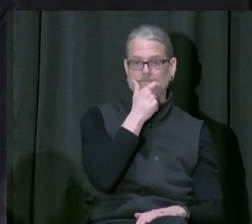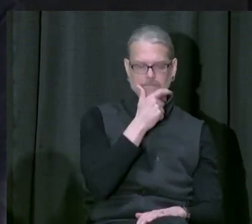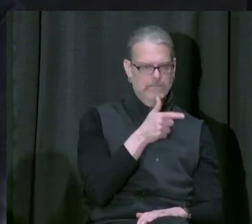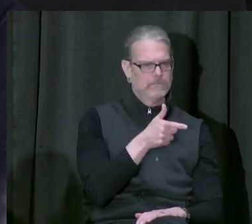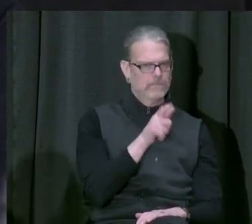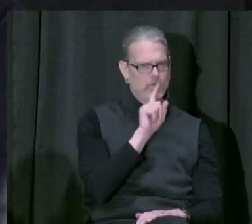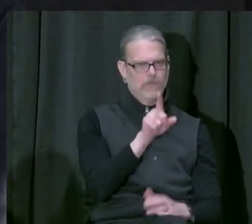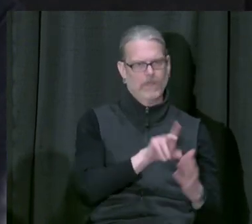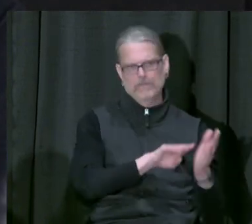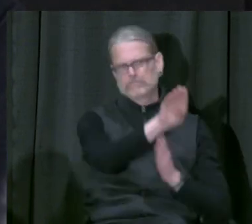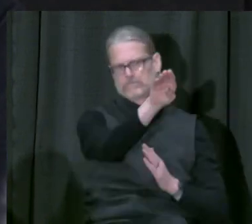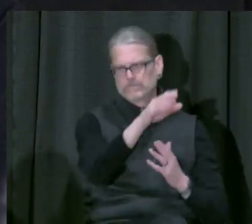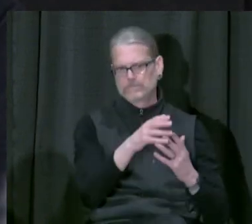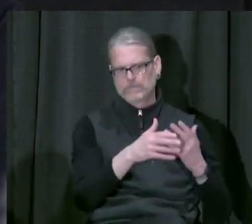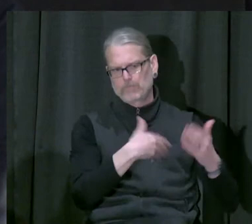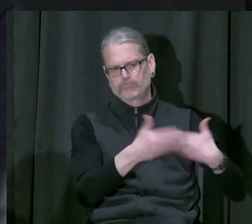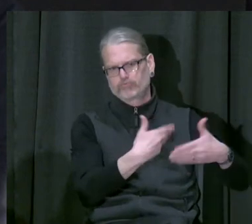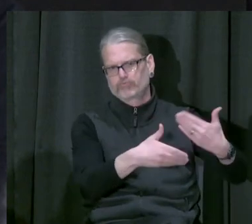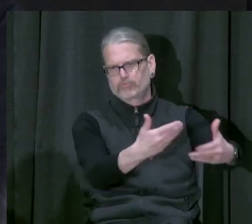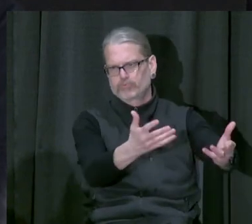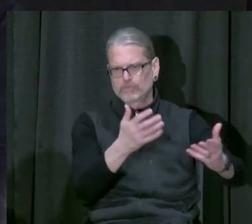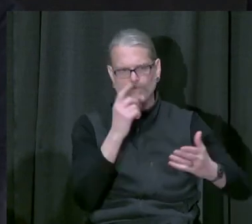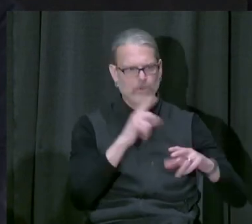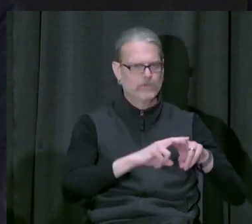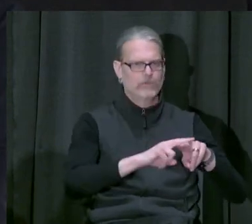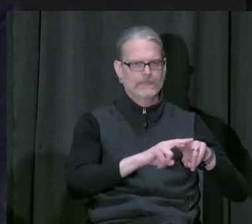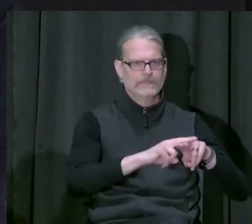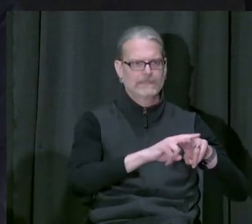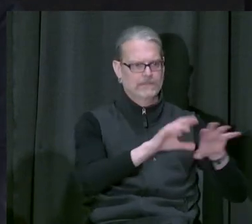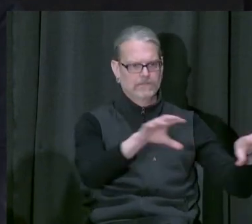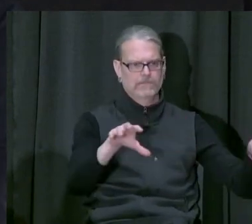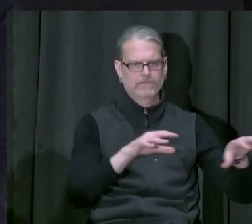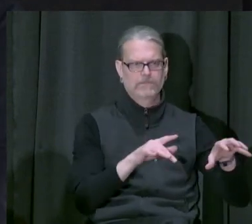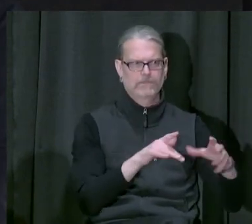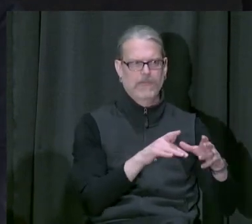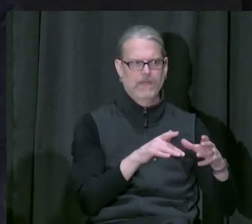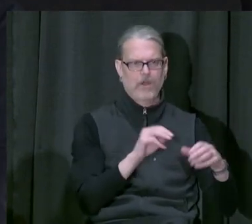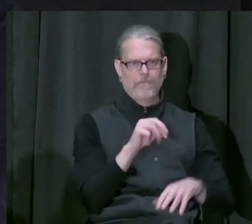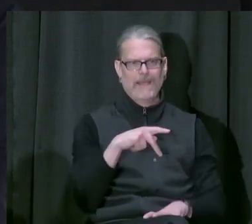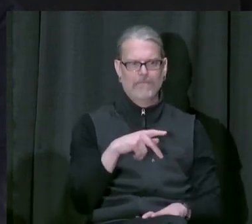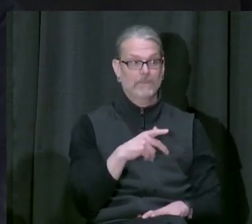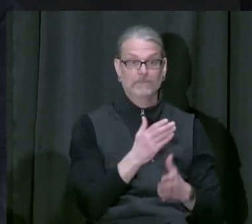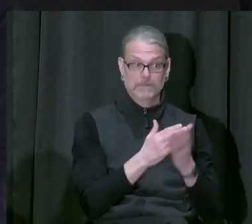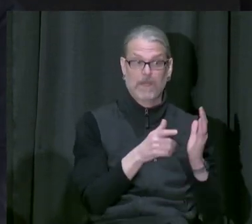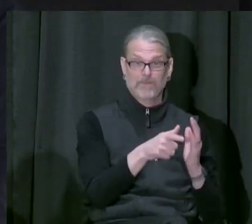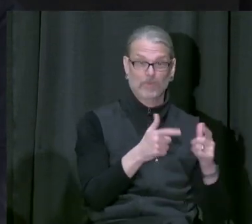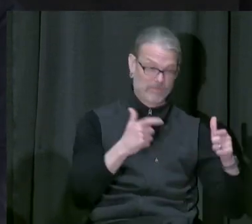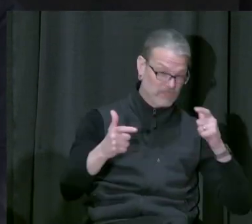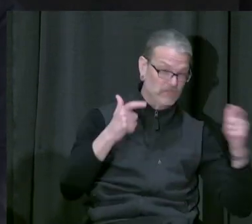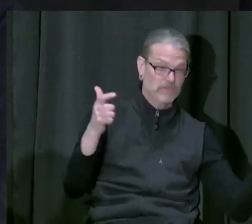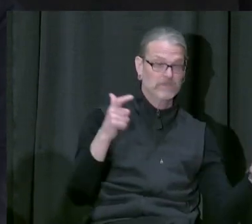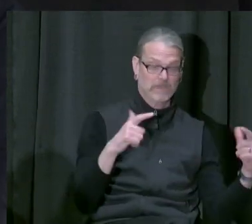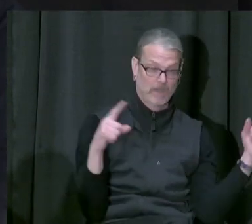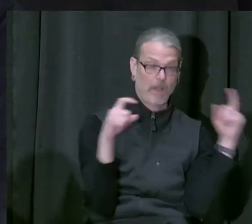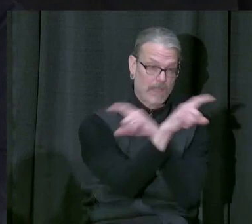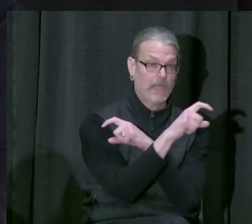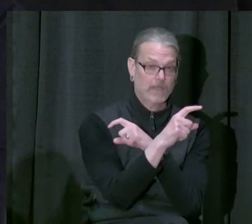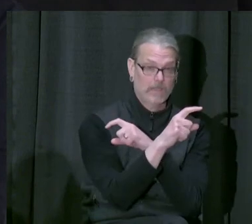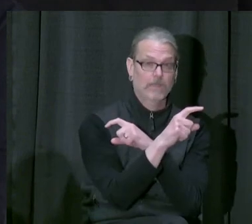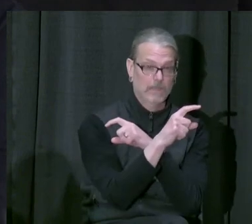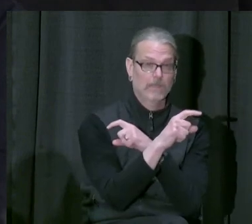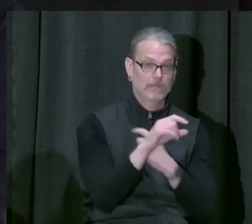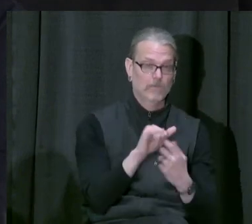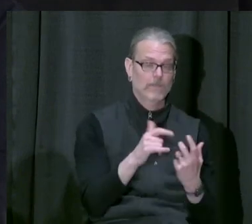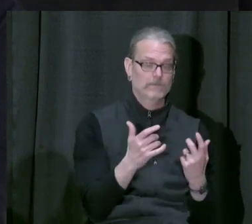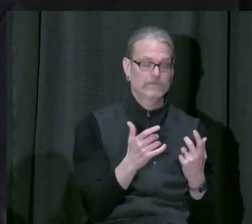off in terms of stations that are being mapped, and some of them are pretty big and complicated. So that's been a